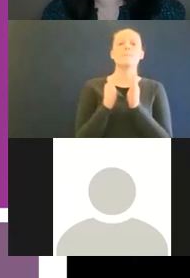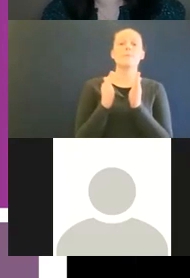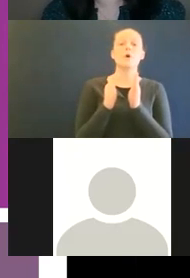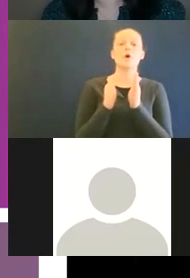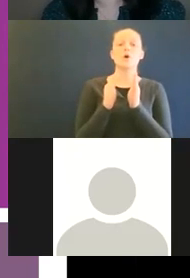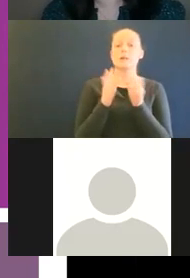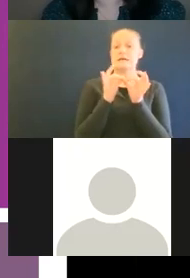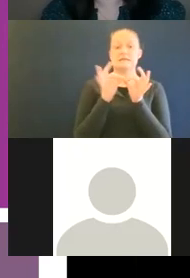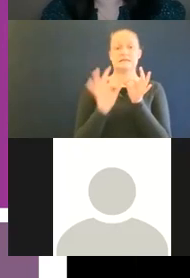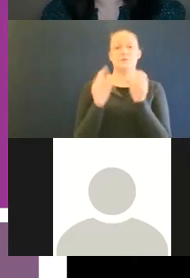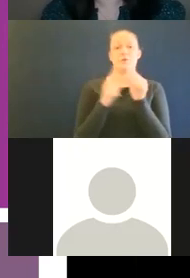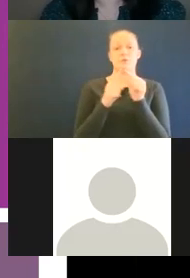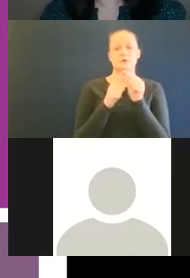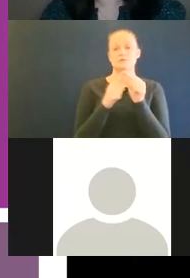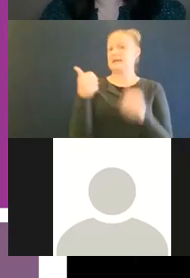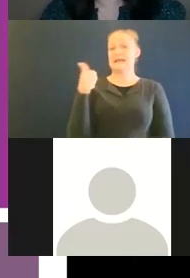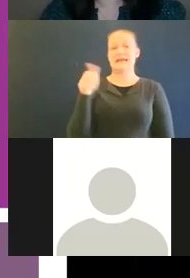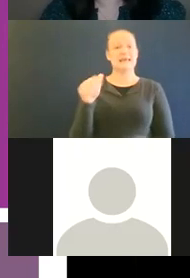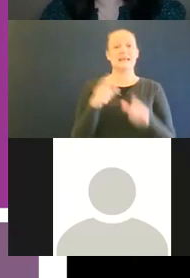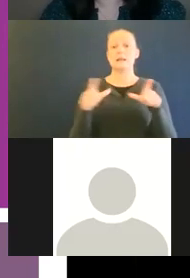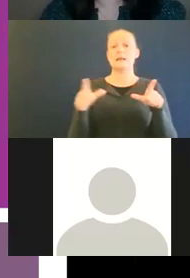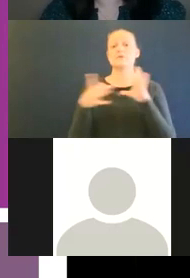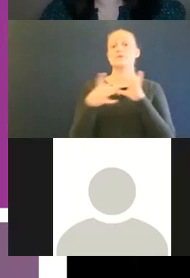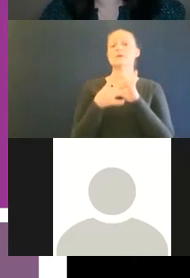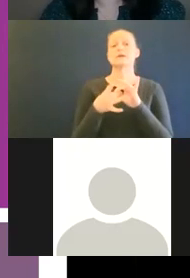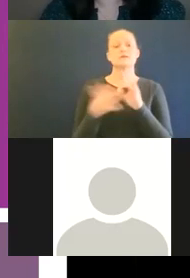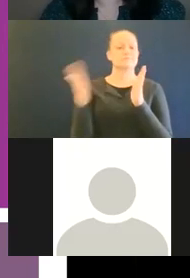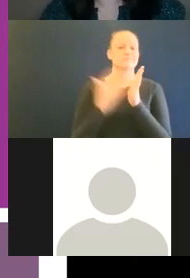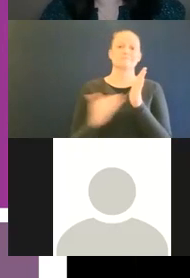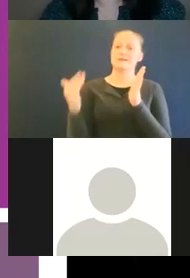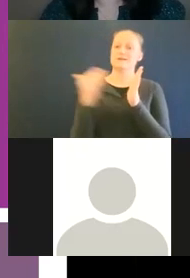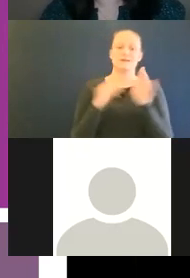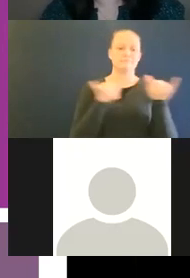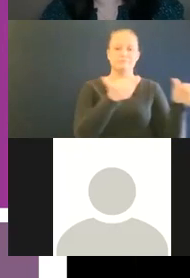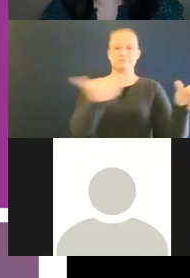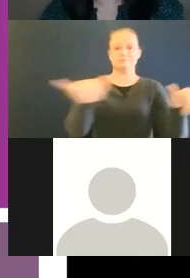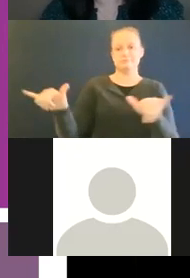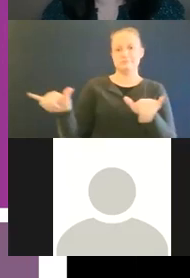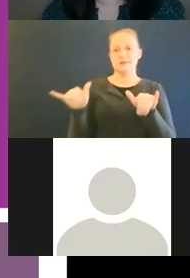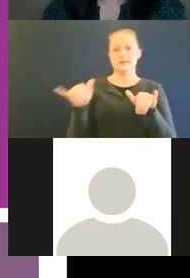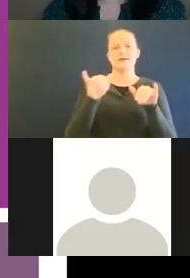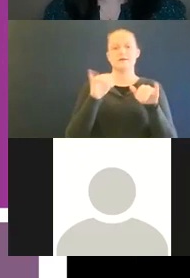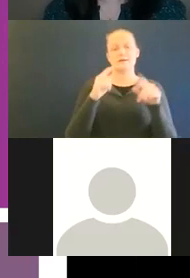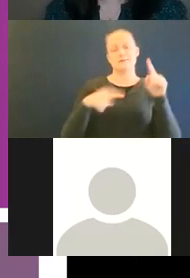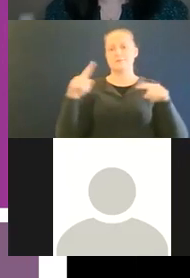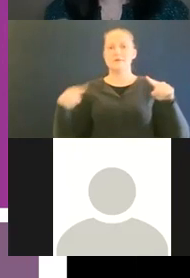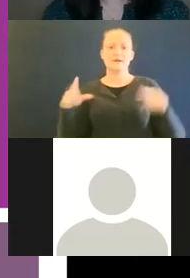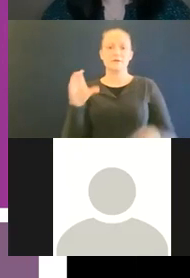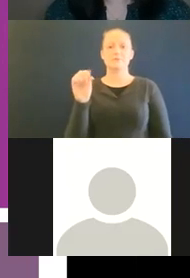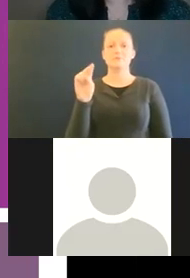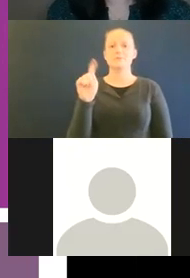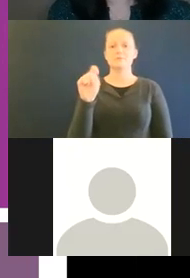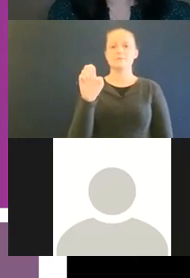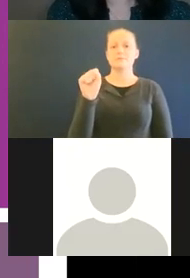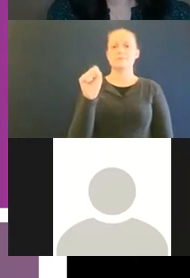words in any language that is used frequently across contexts. So it's those high frequency